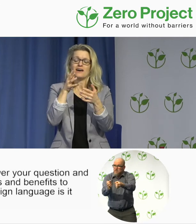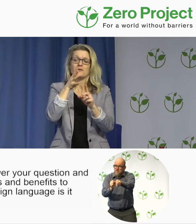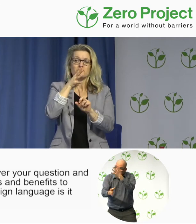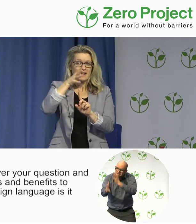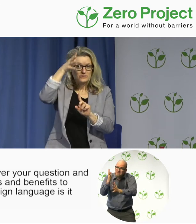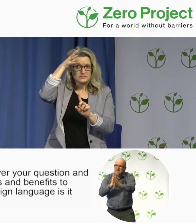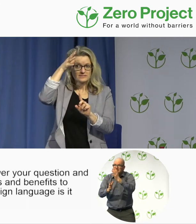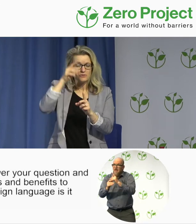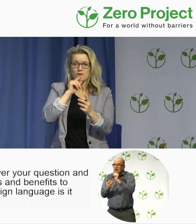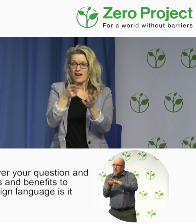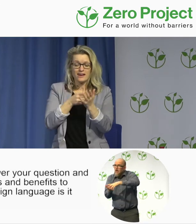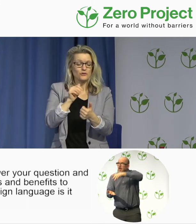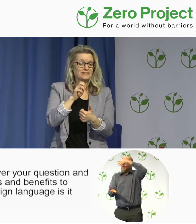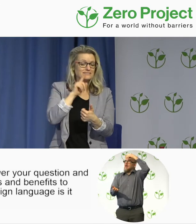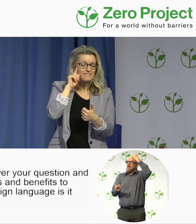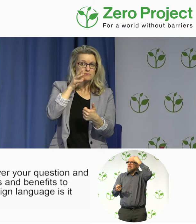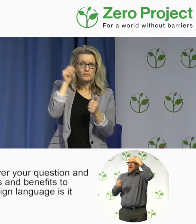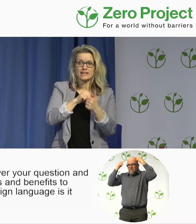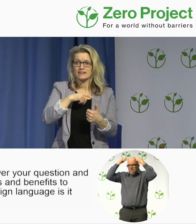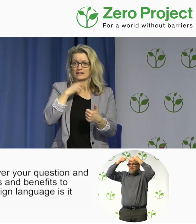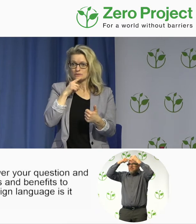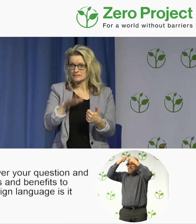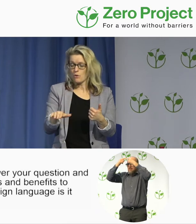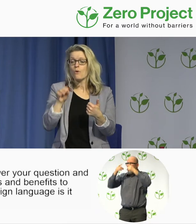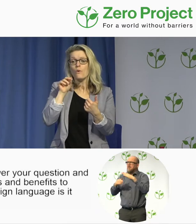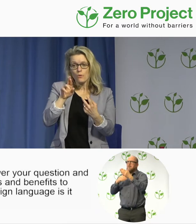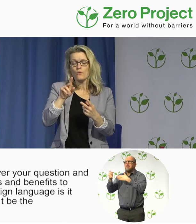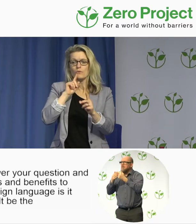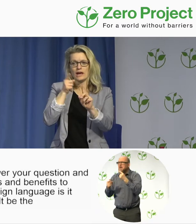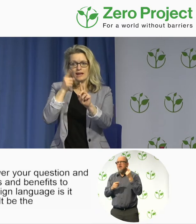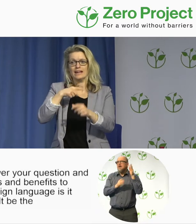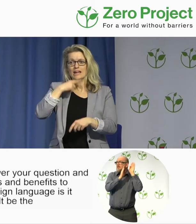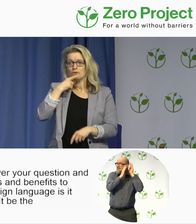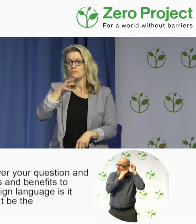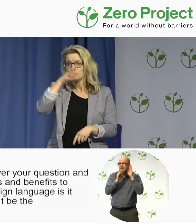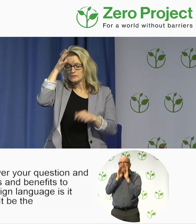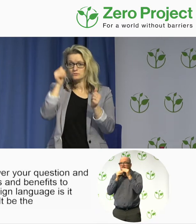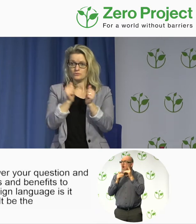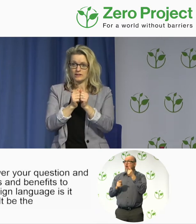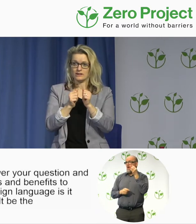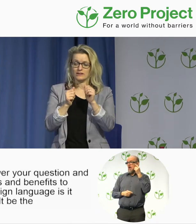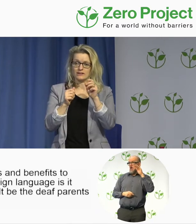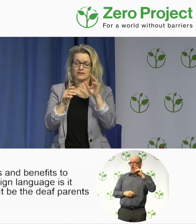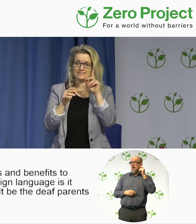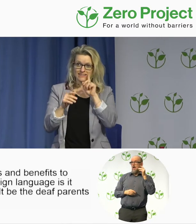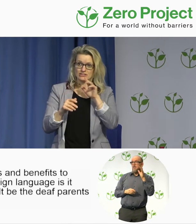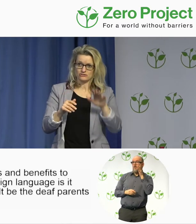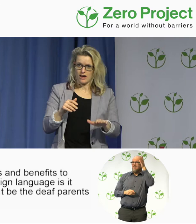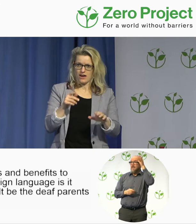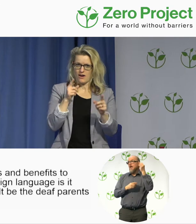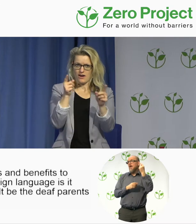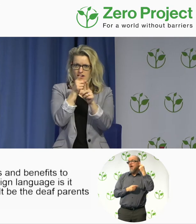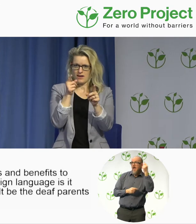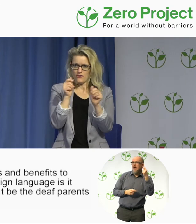it addresses literacy and also parental engagement. So this means it could be deaf parents with hearing children, or more